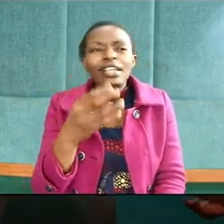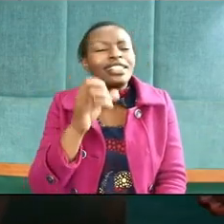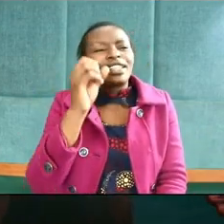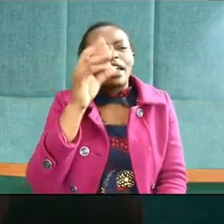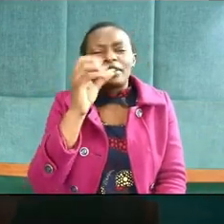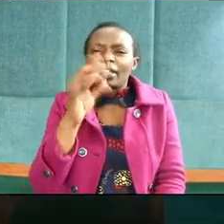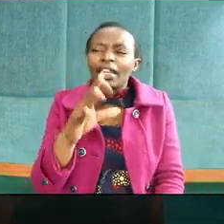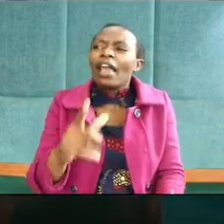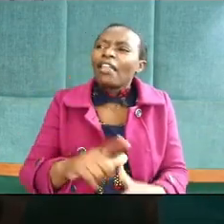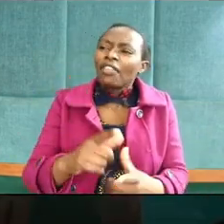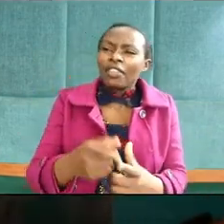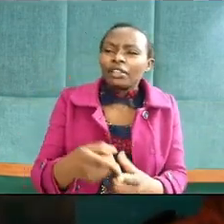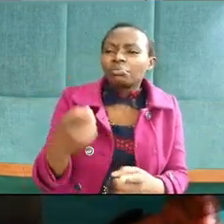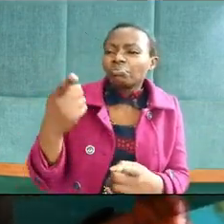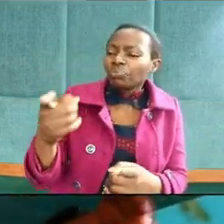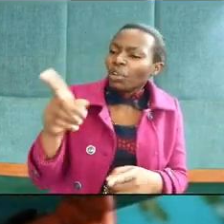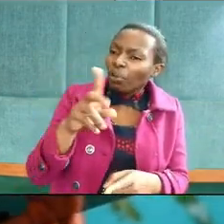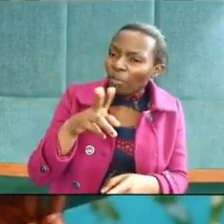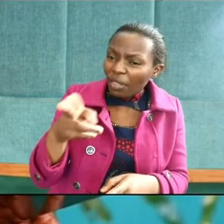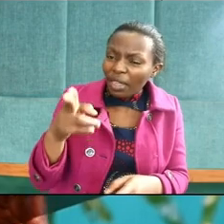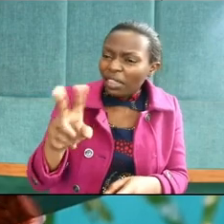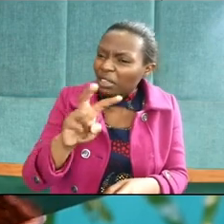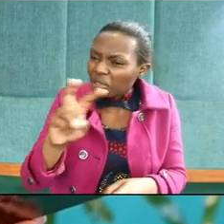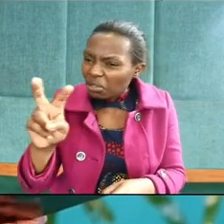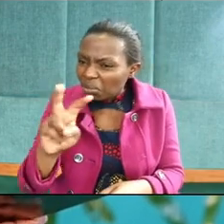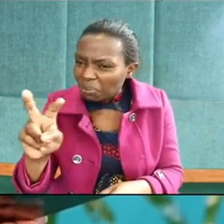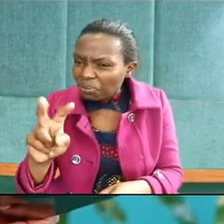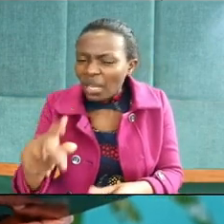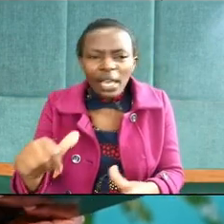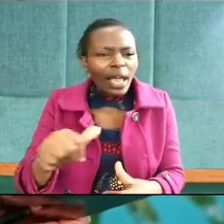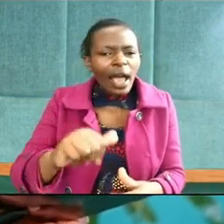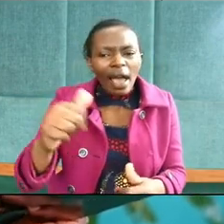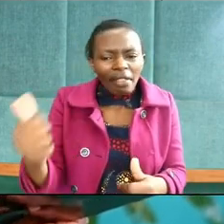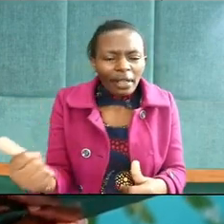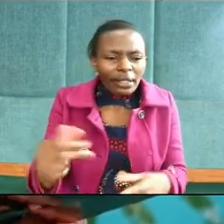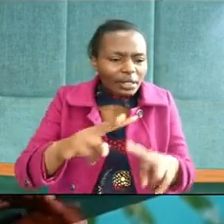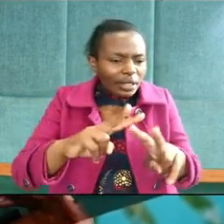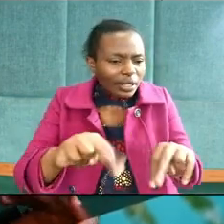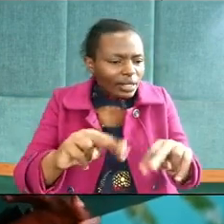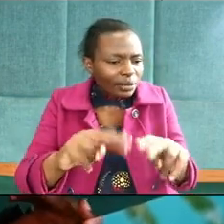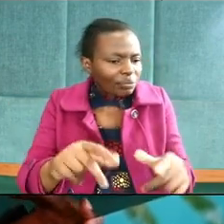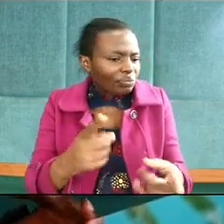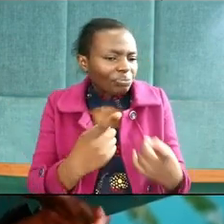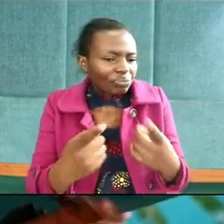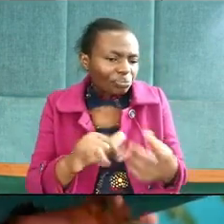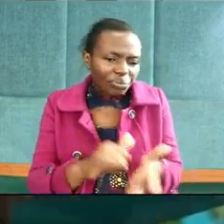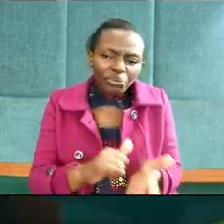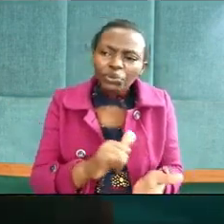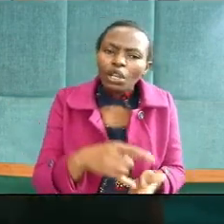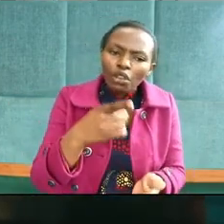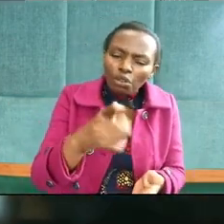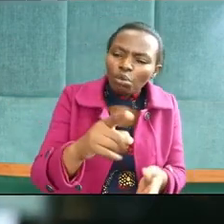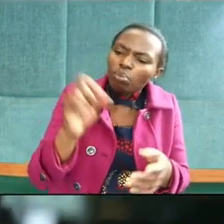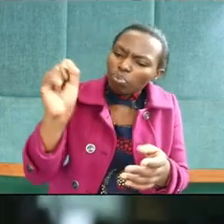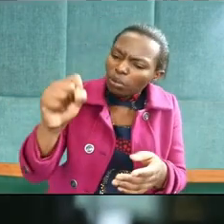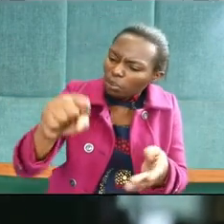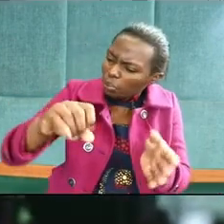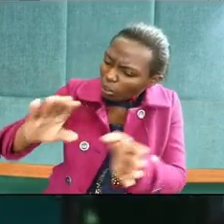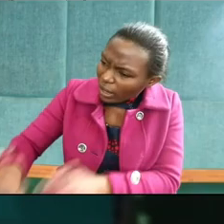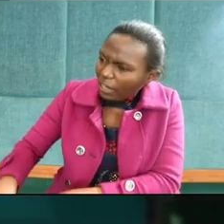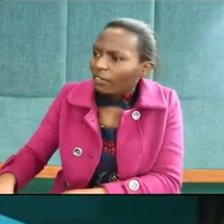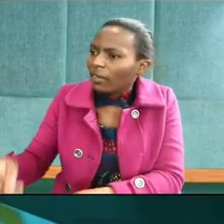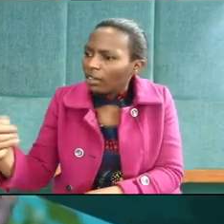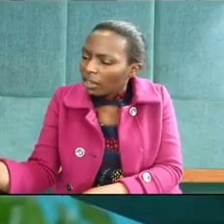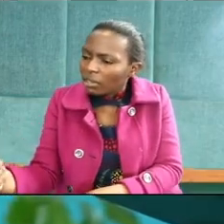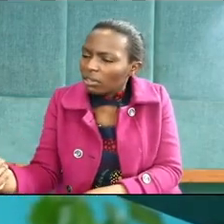her parents' home, it is now the reality of you and her seeing her from the